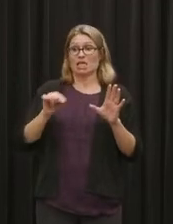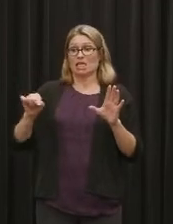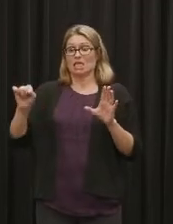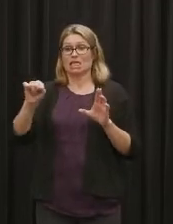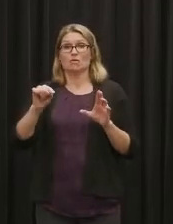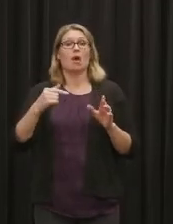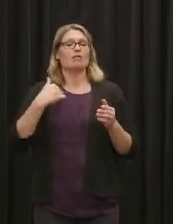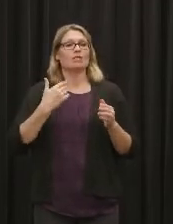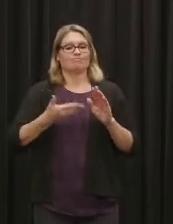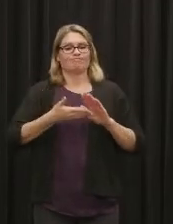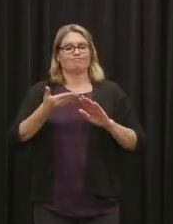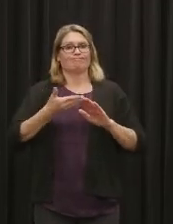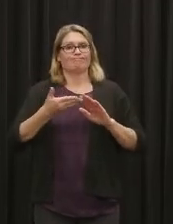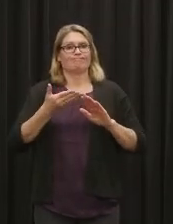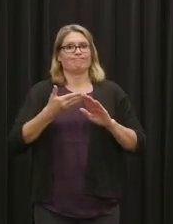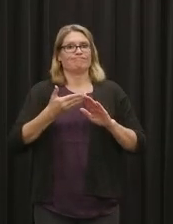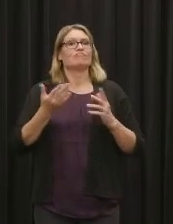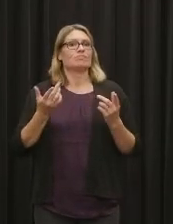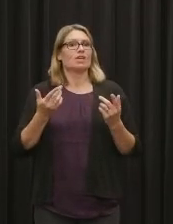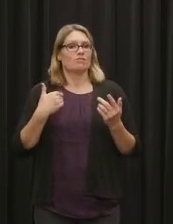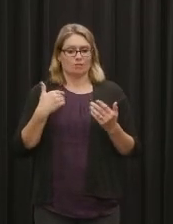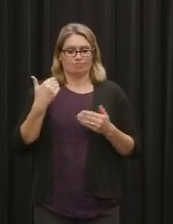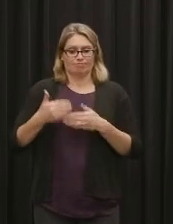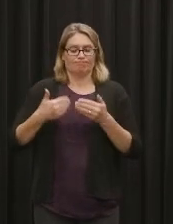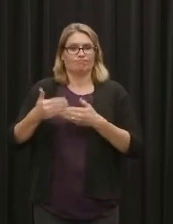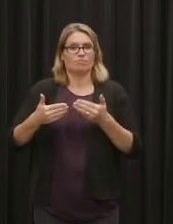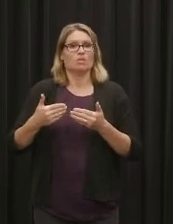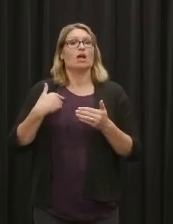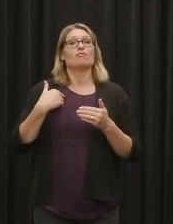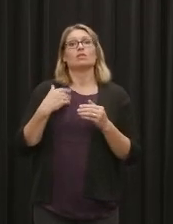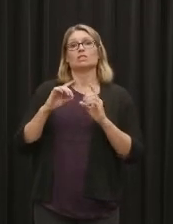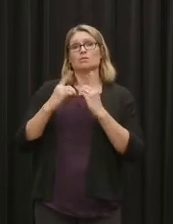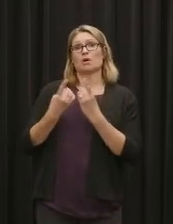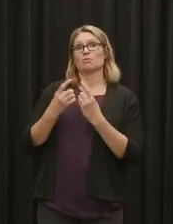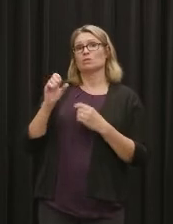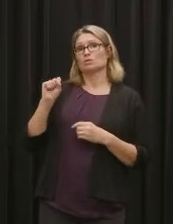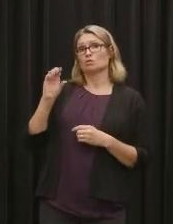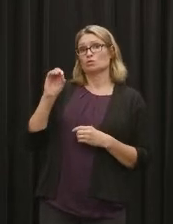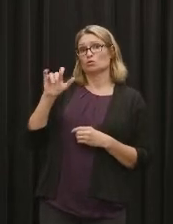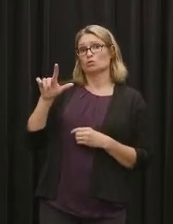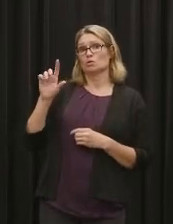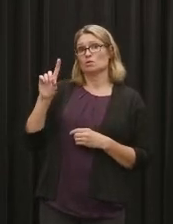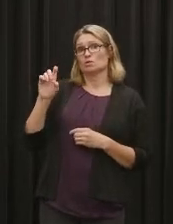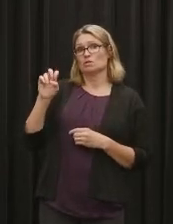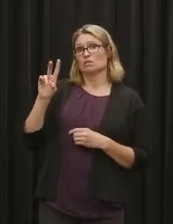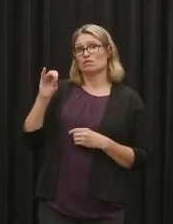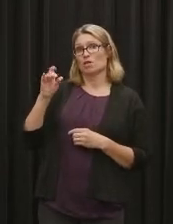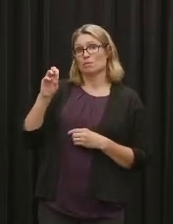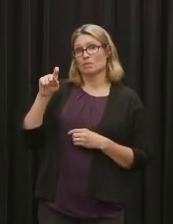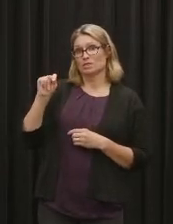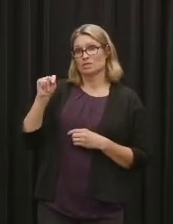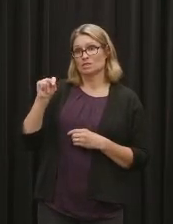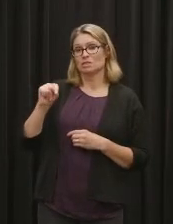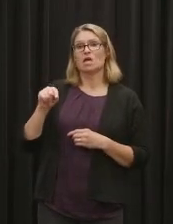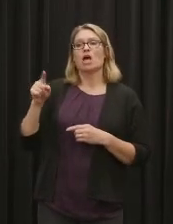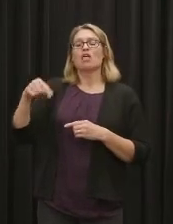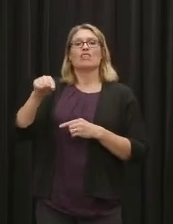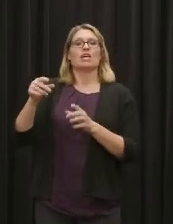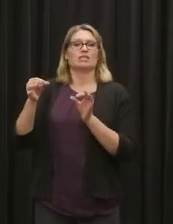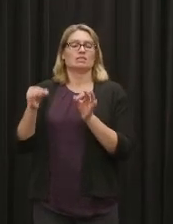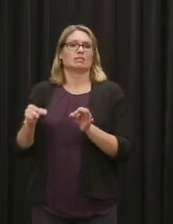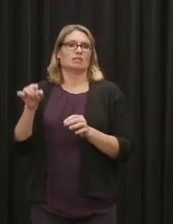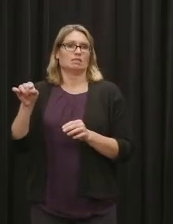the owners-operators of nursing homes, the Department of Social Development, they all inform such